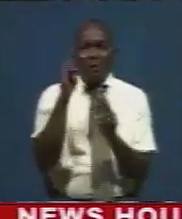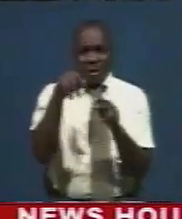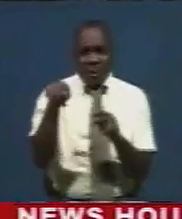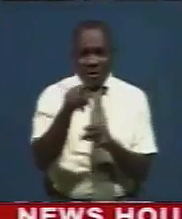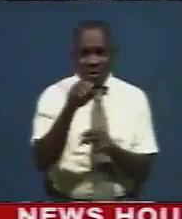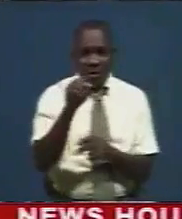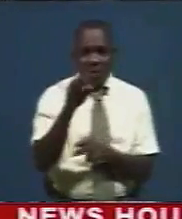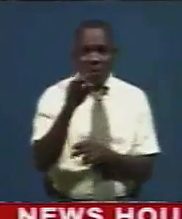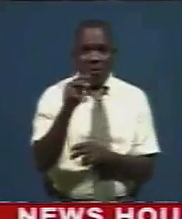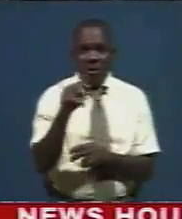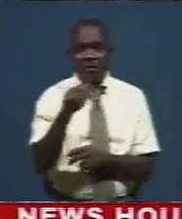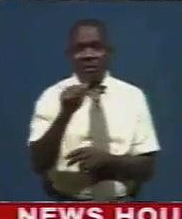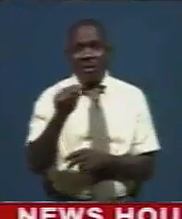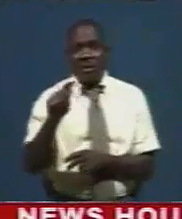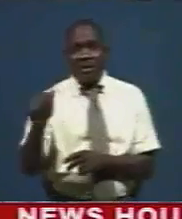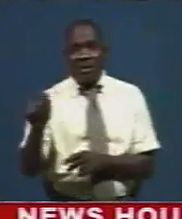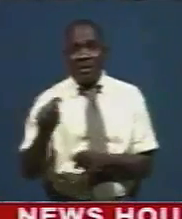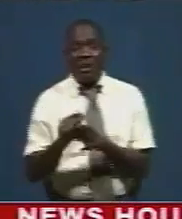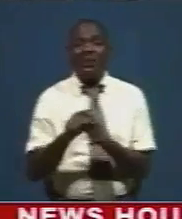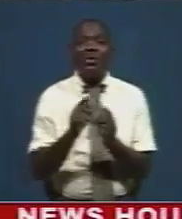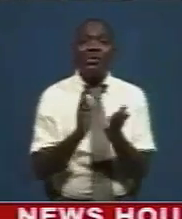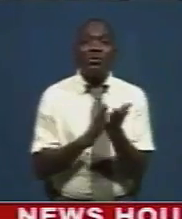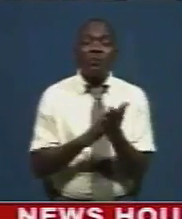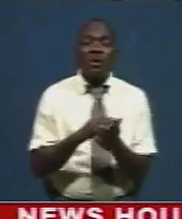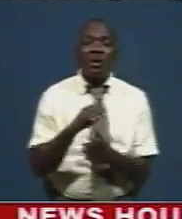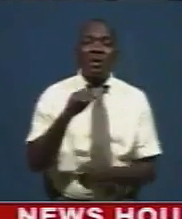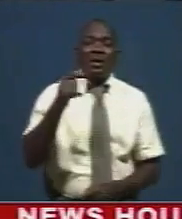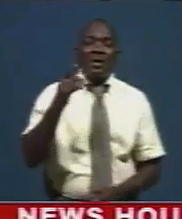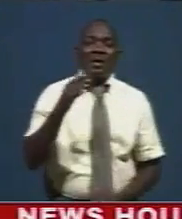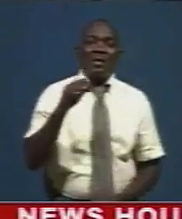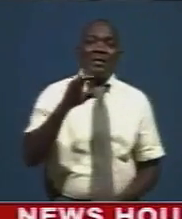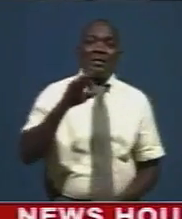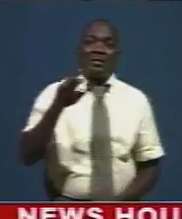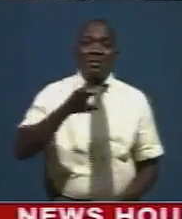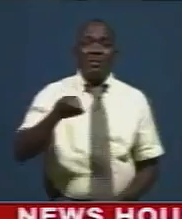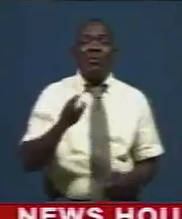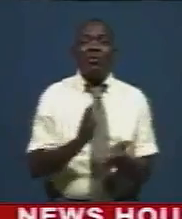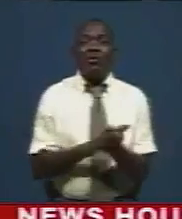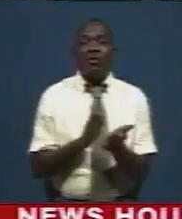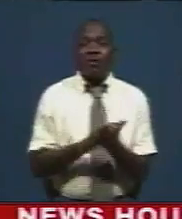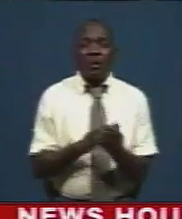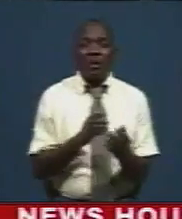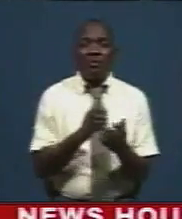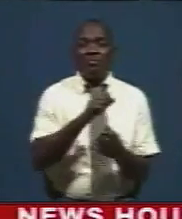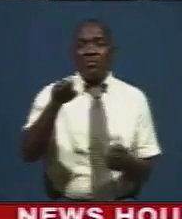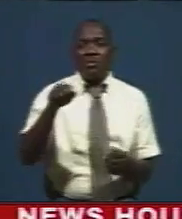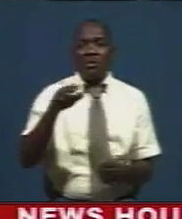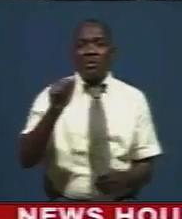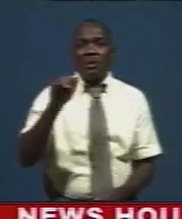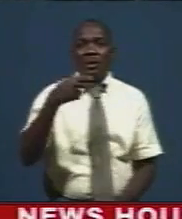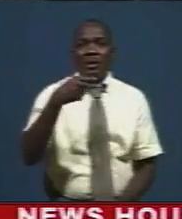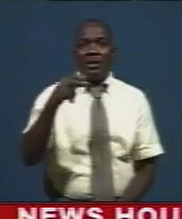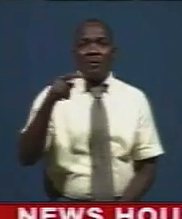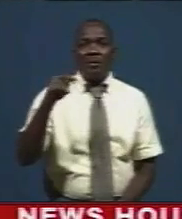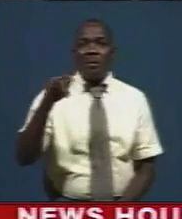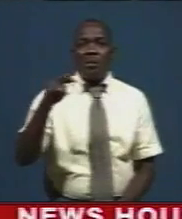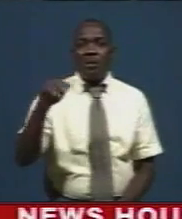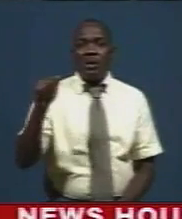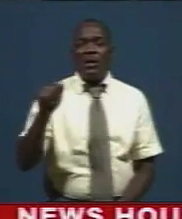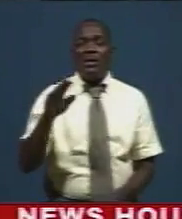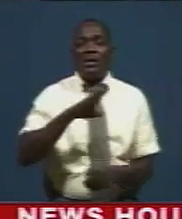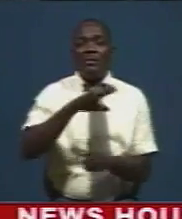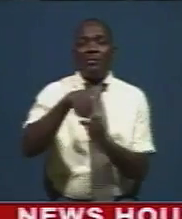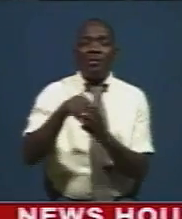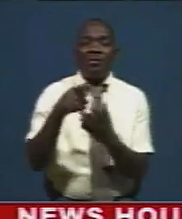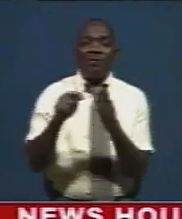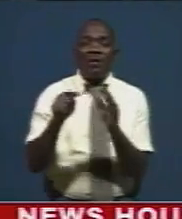Ofori Atta dynasty. He attended Infancy Pim School but was withdrawn to Achimota School, where he was among the